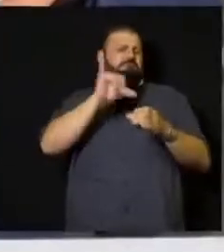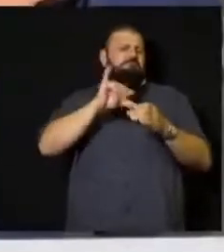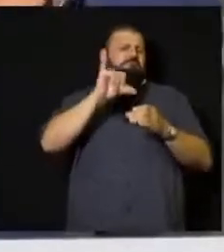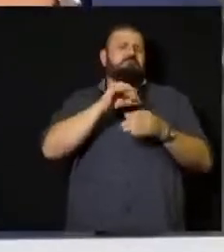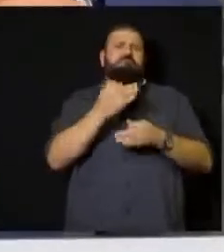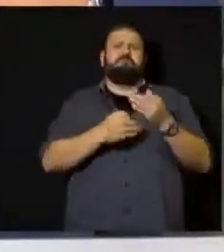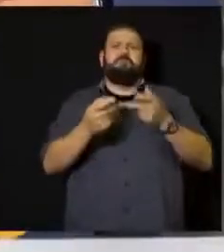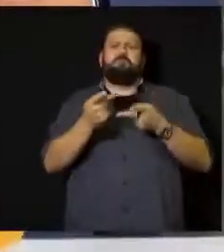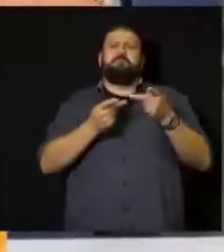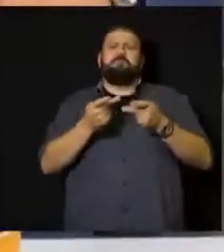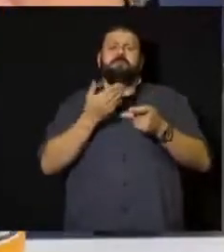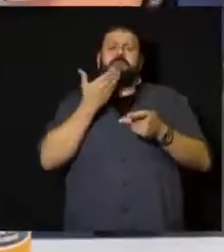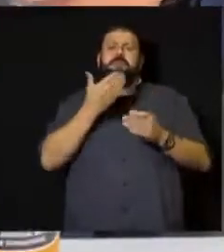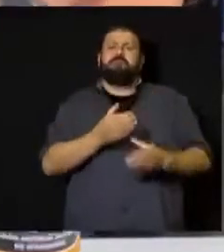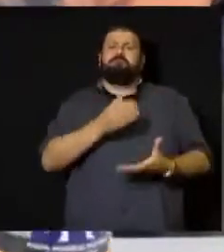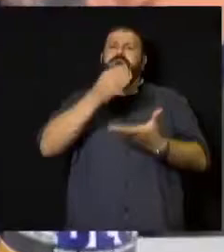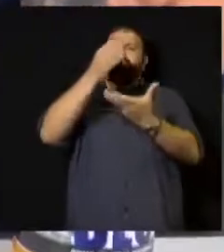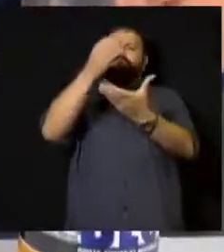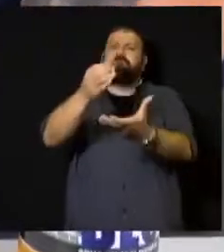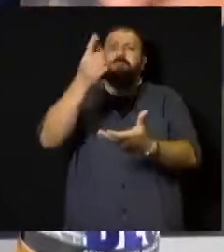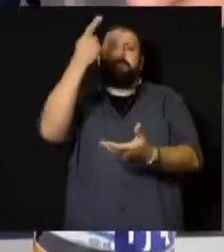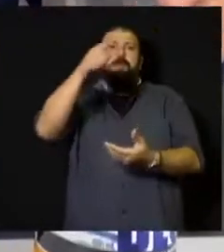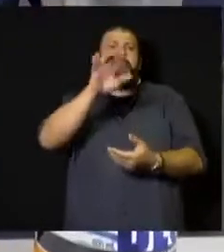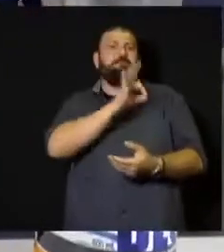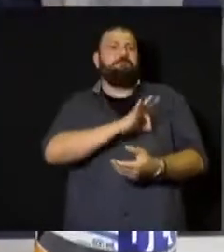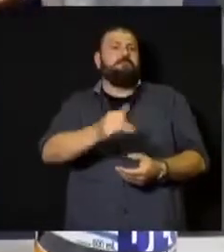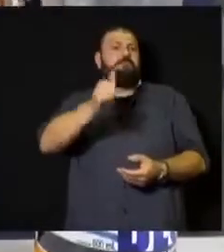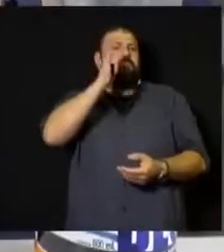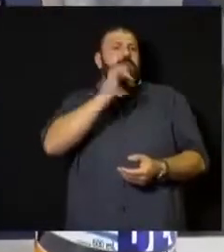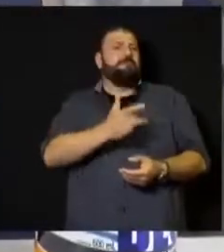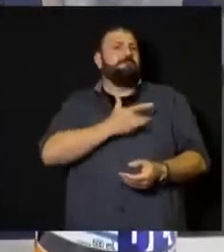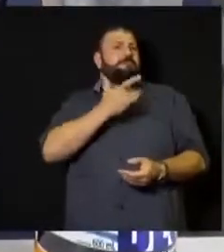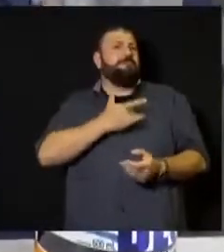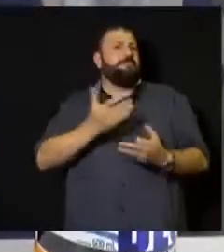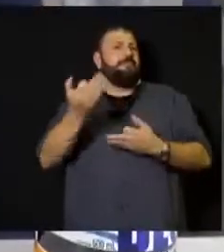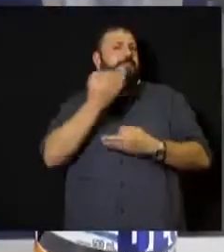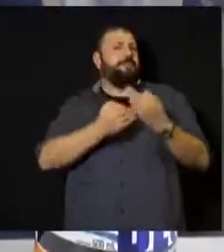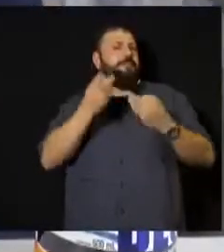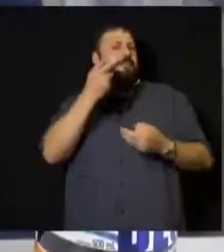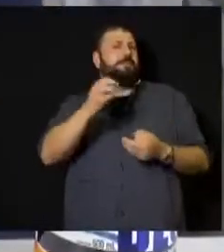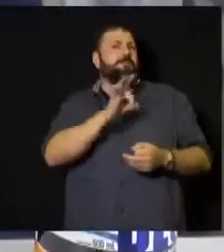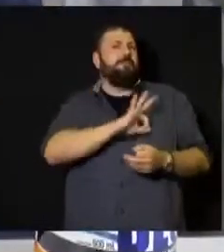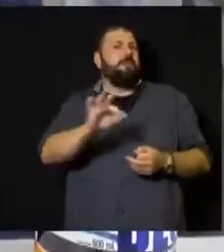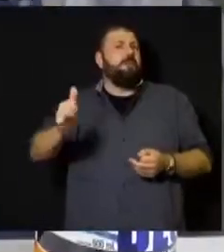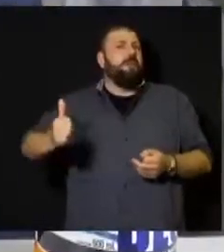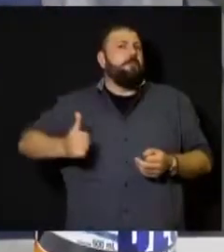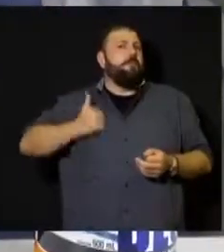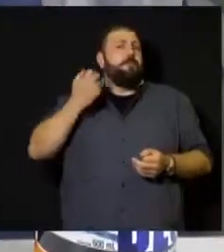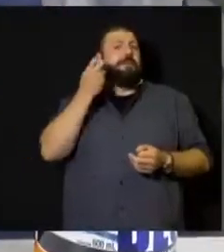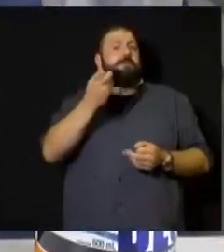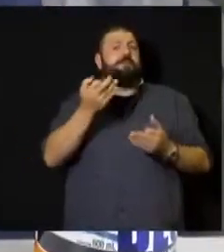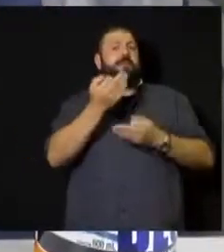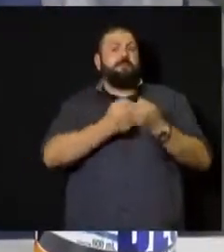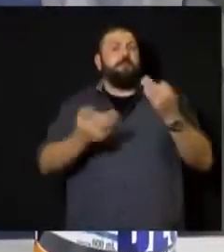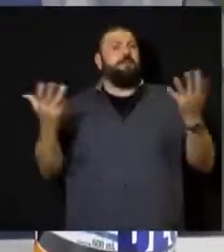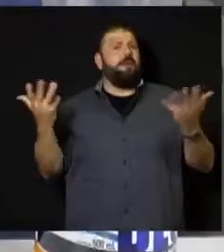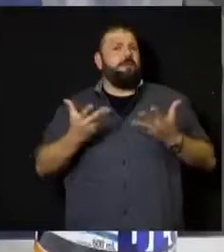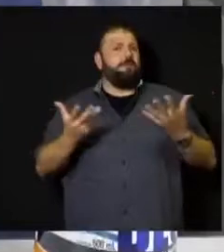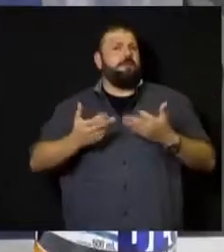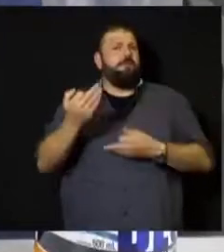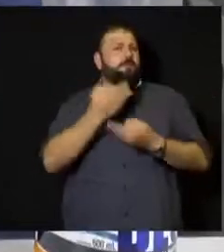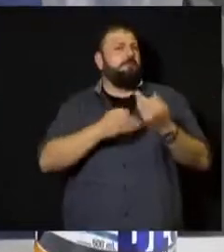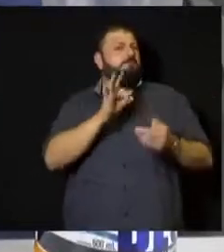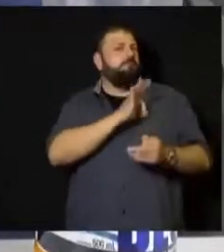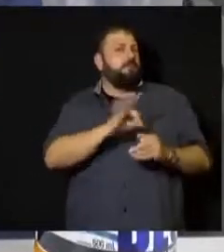a subscriber for Cyclone, I bring them bottom so they're prepared so they can have the connection and take advantage of that. So that part we're doing